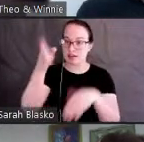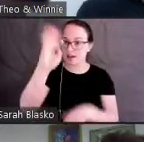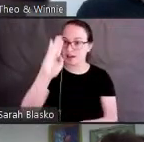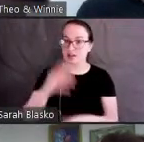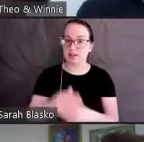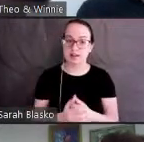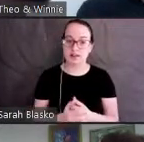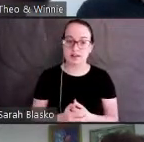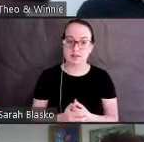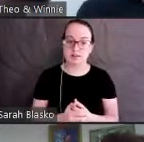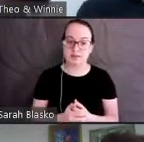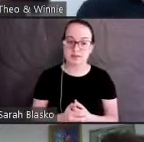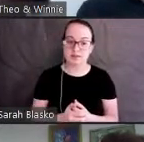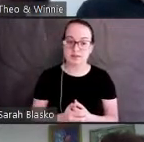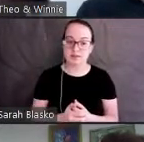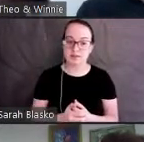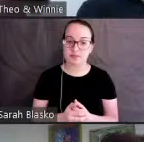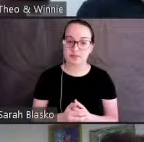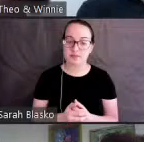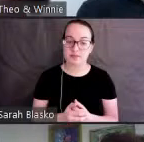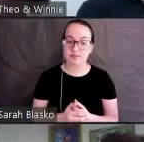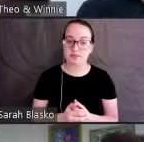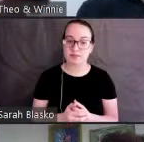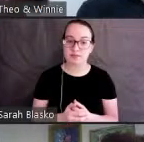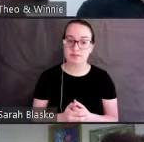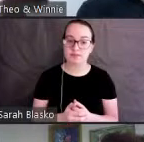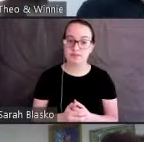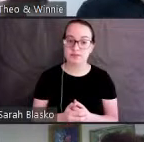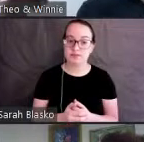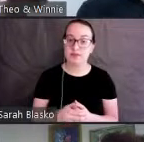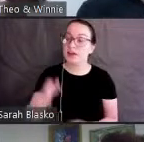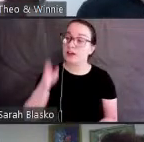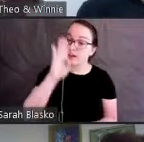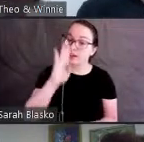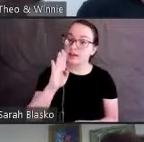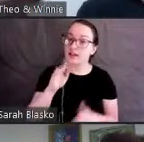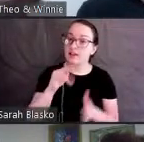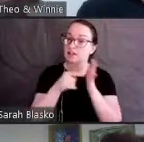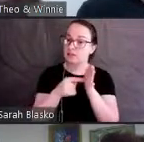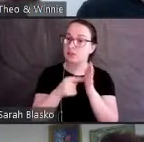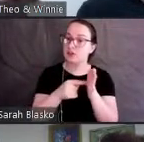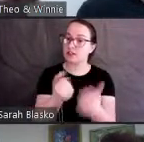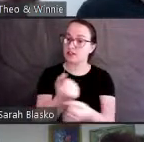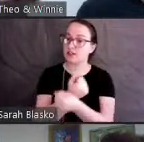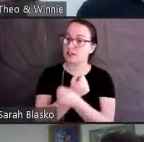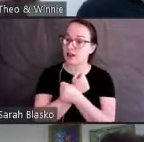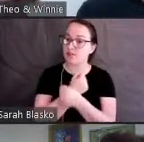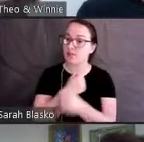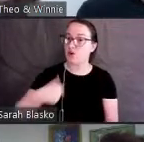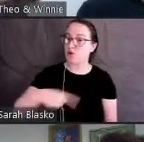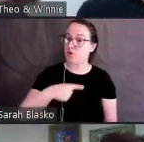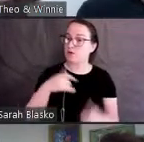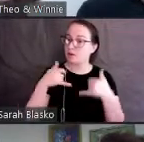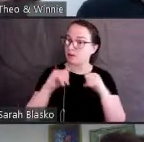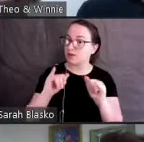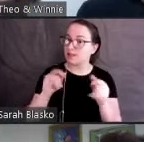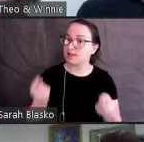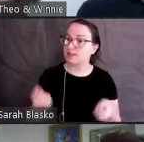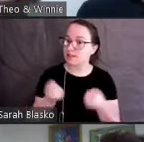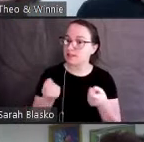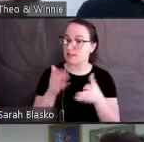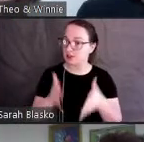might possibly dare to die. But God demonstrates his own love for us in this. While we were still sinners, Christ died for us.